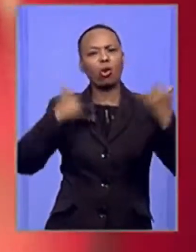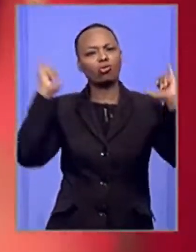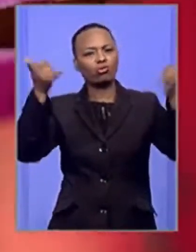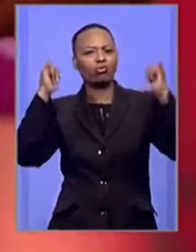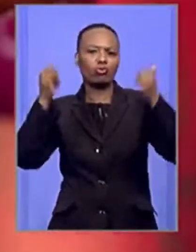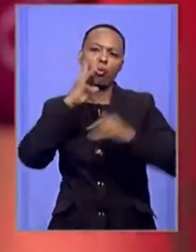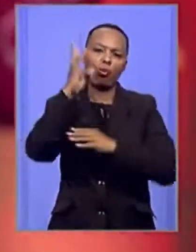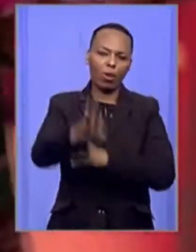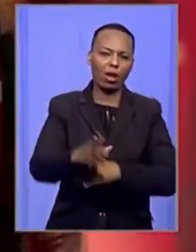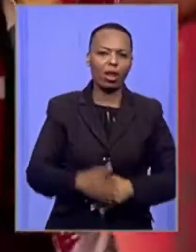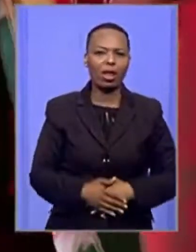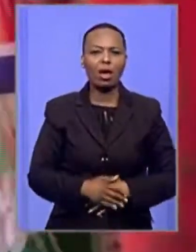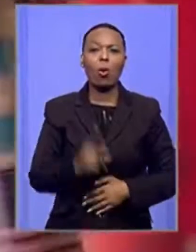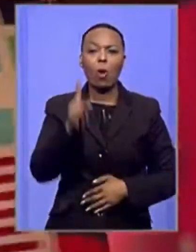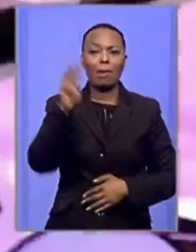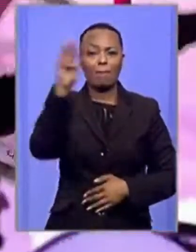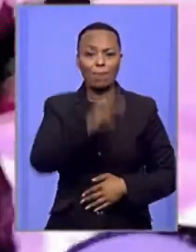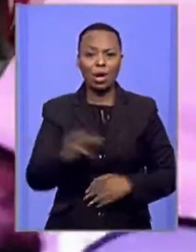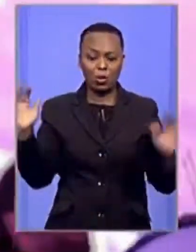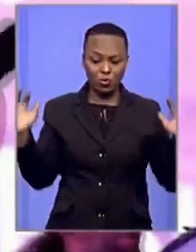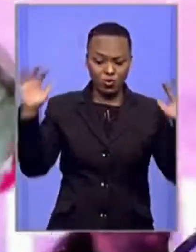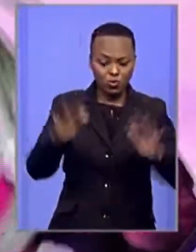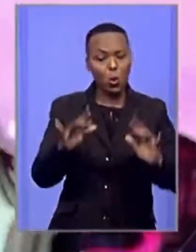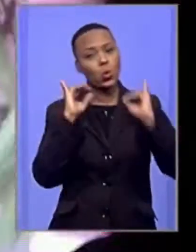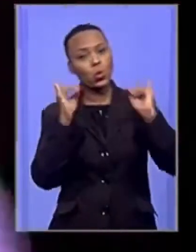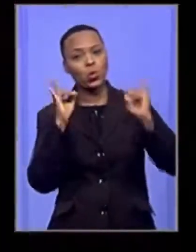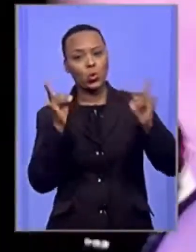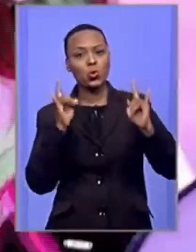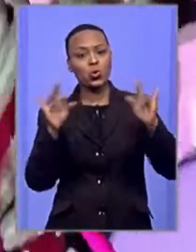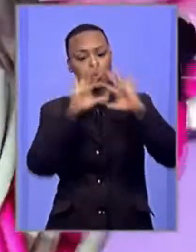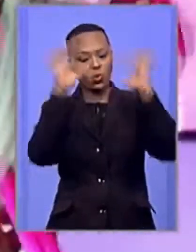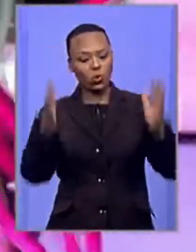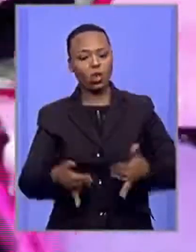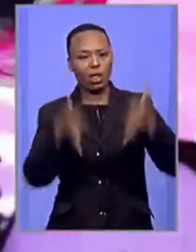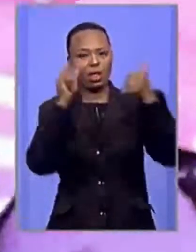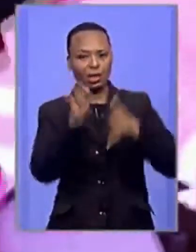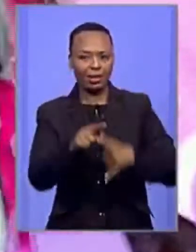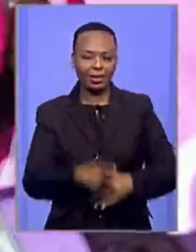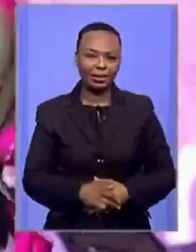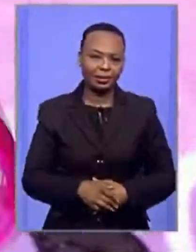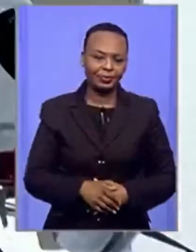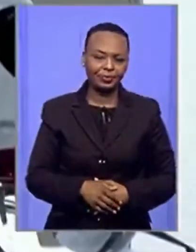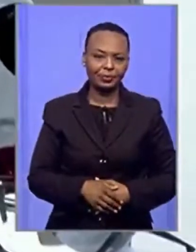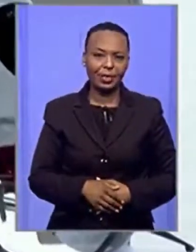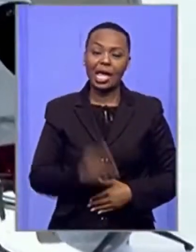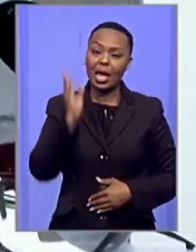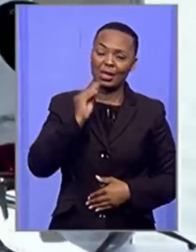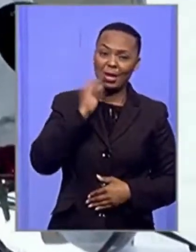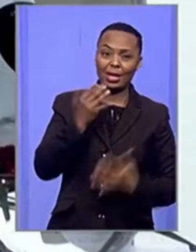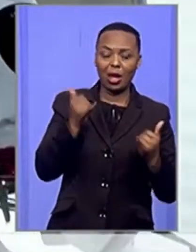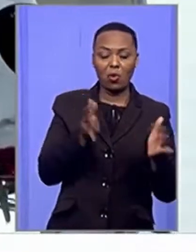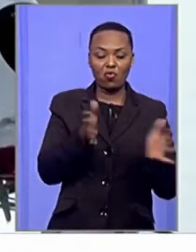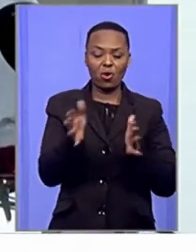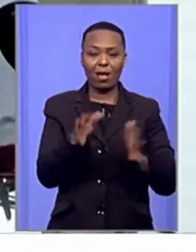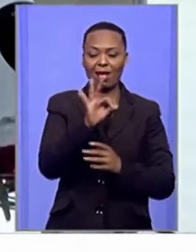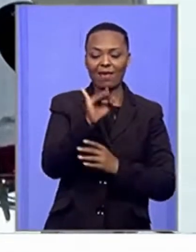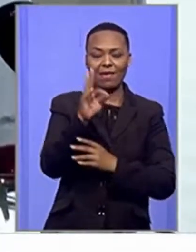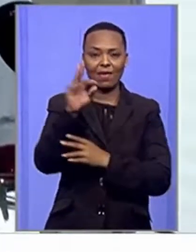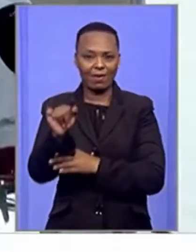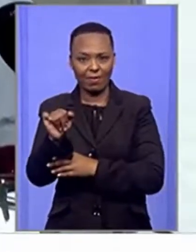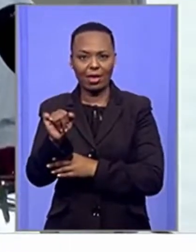fetang milione ho tla naheng bakeng sa tlhodisano ena. As you can experience all around you, football fever